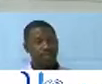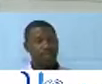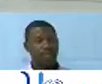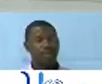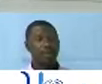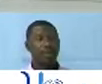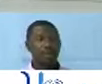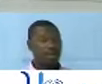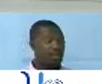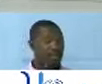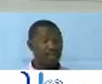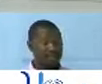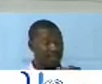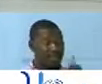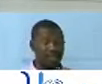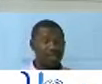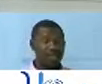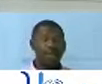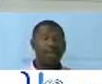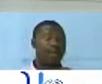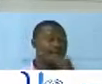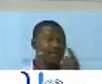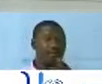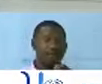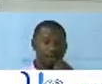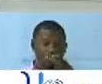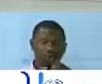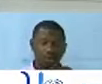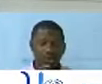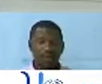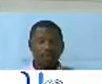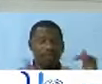They said, you're just starting, you're a young man, don't follow these old men, they're all politicians.